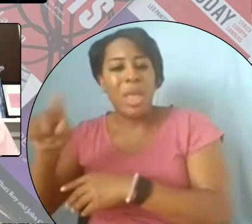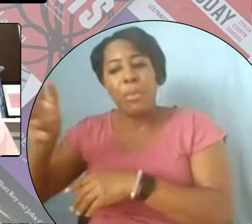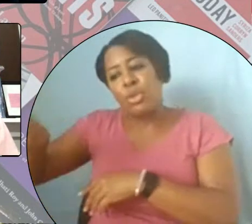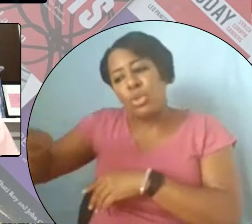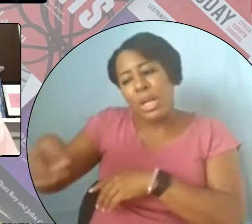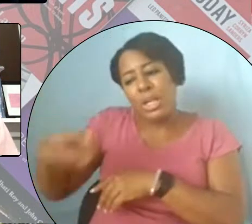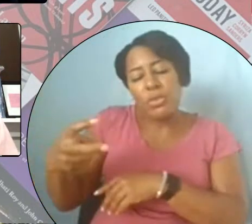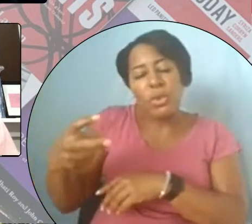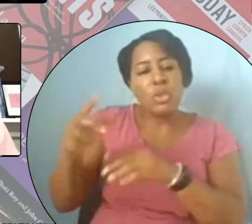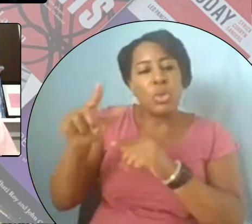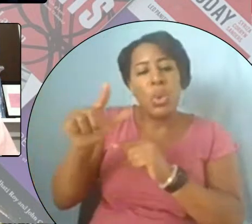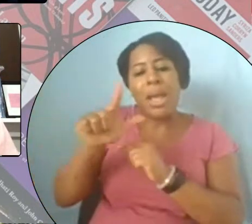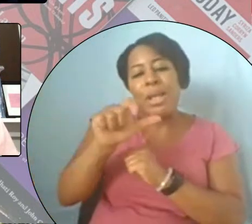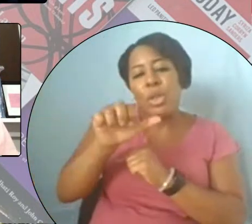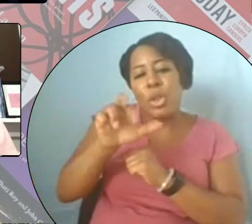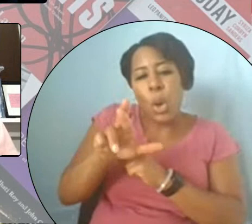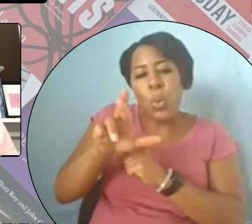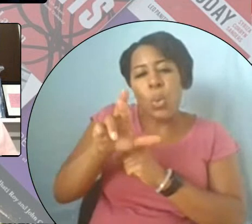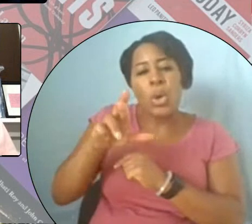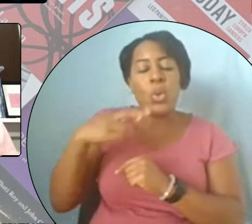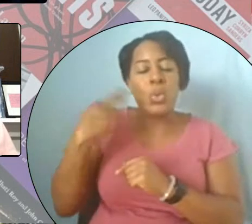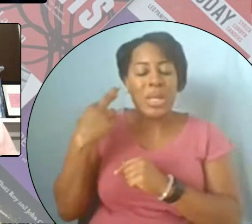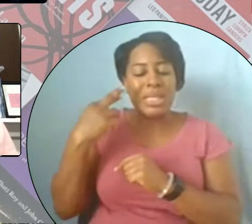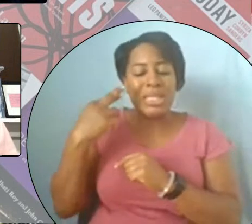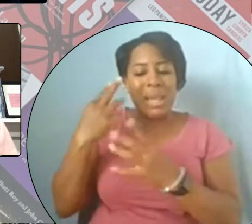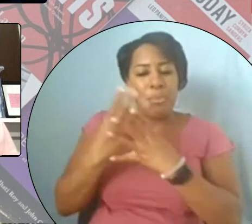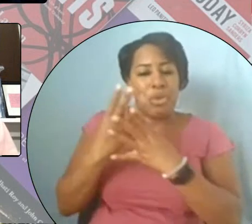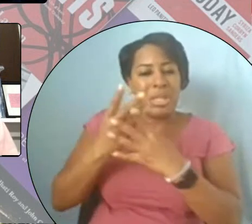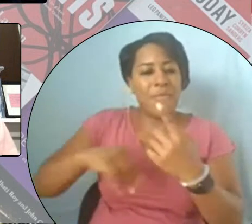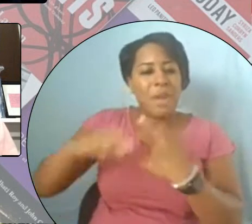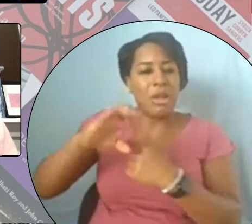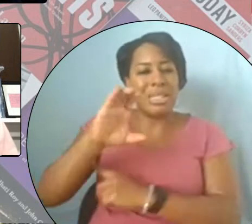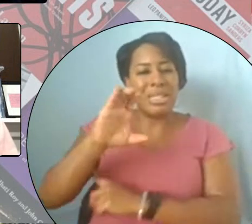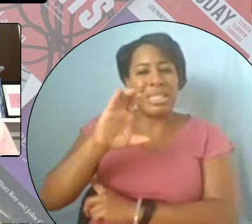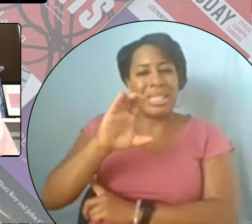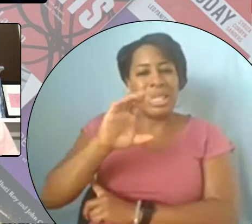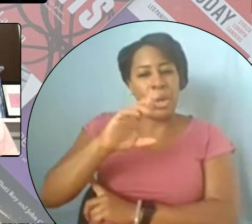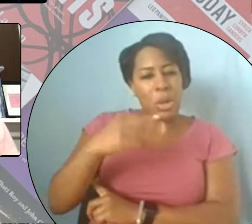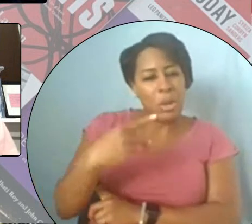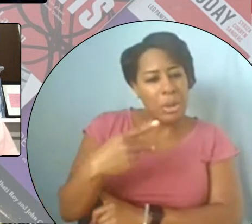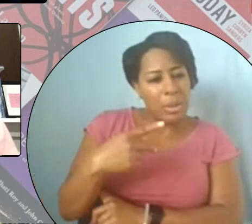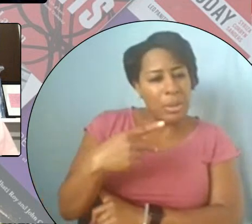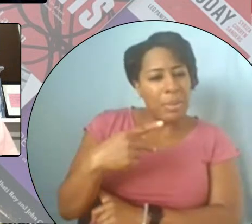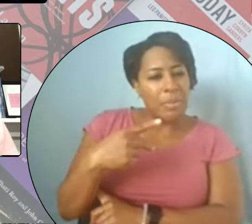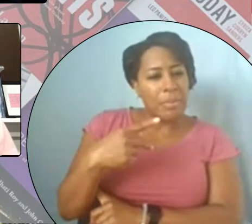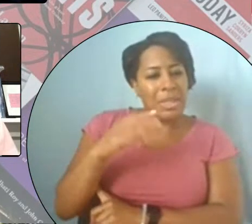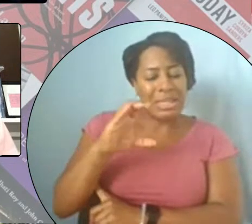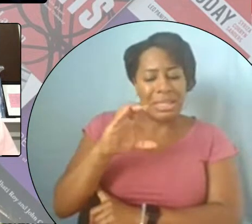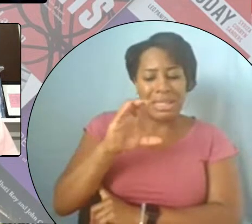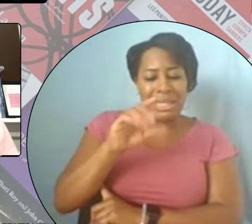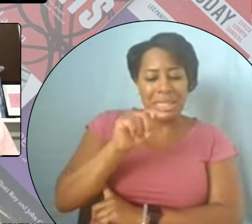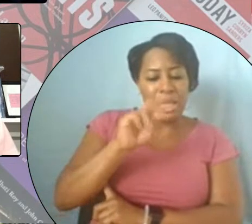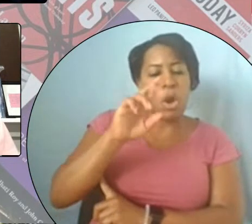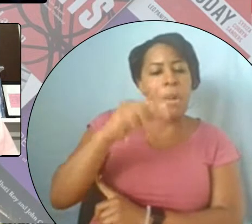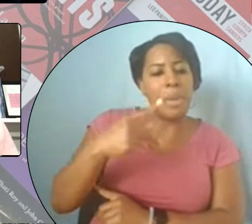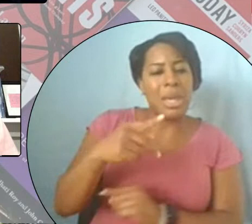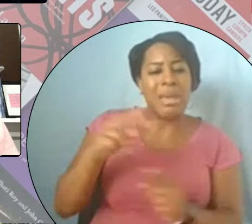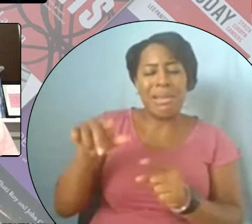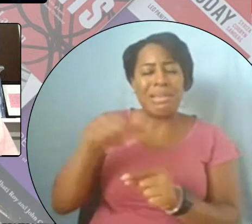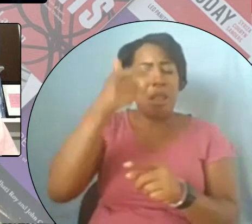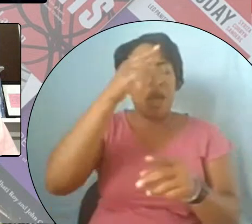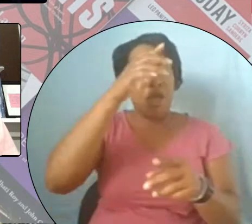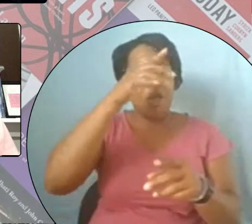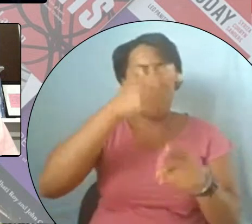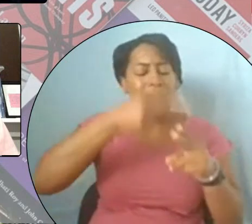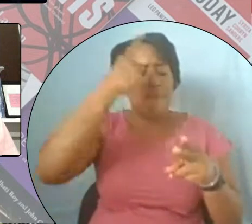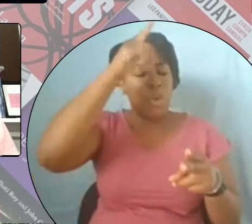prison environment called CCTRP for the women. And, it's something different for the men, but basically you live there and you're